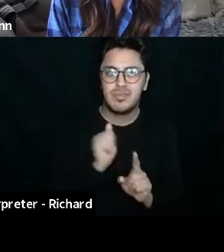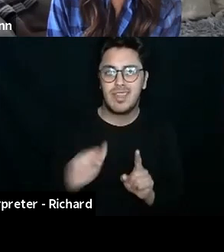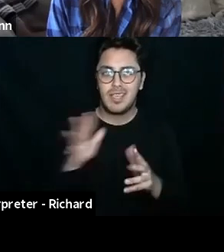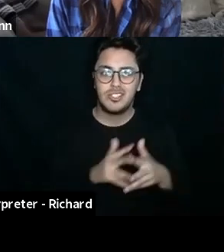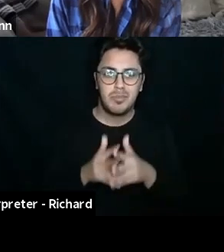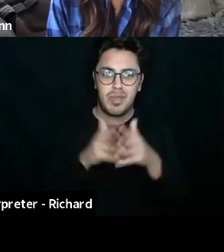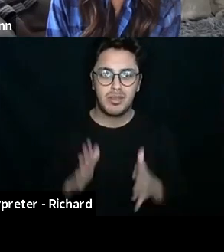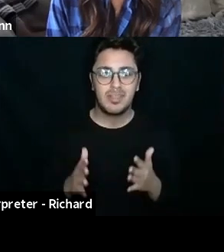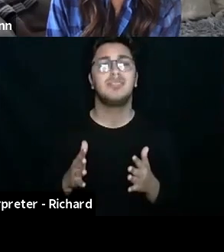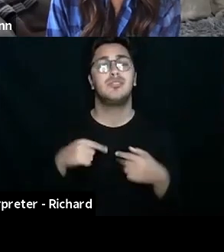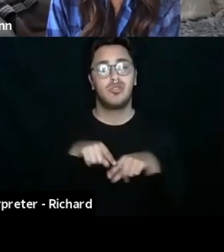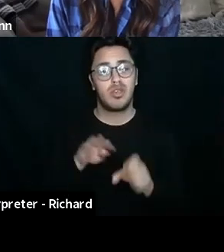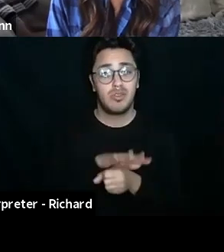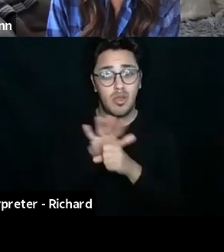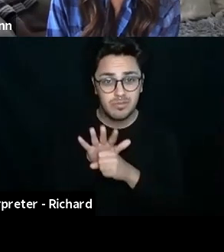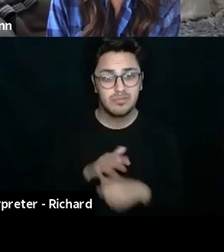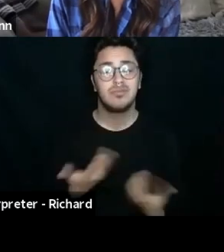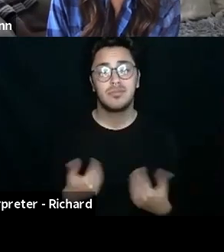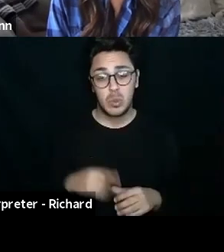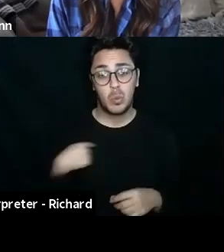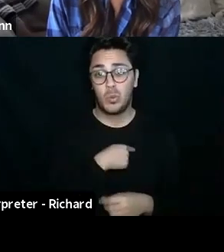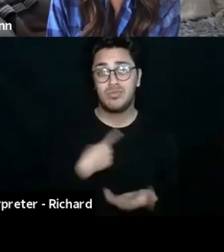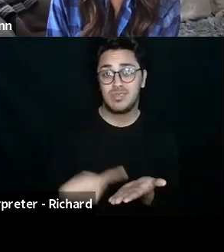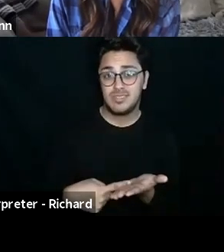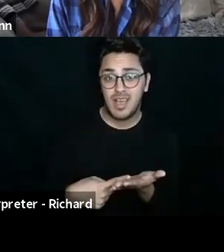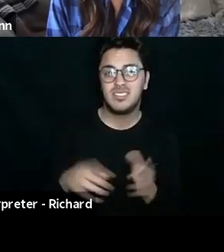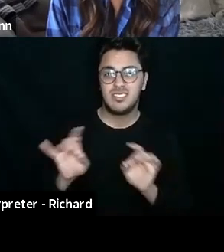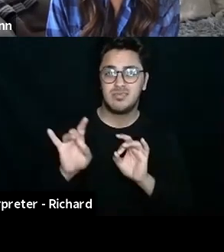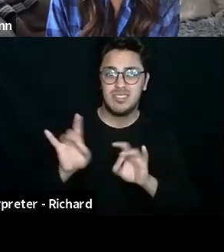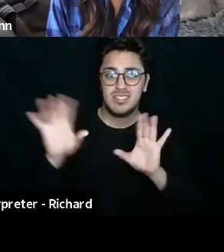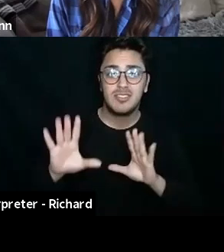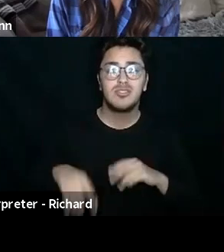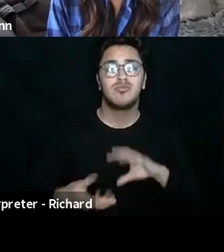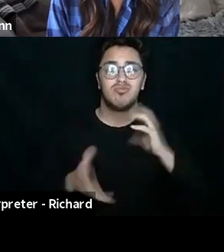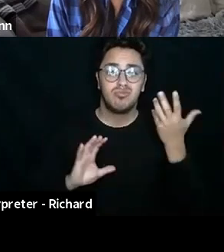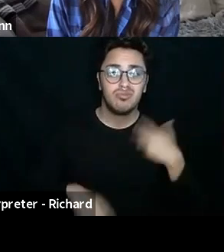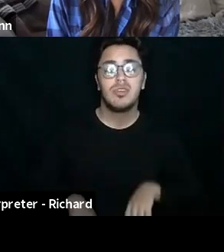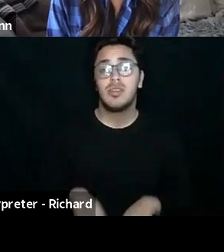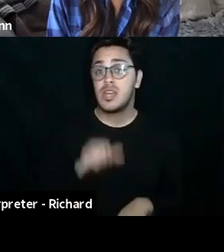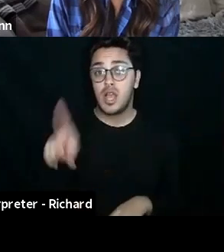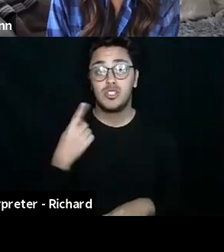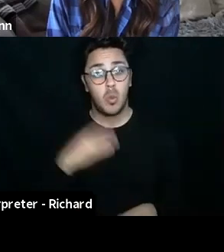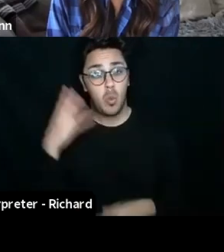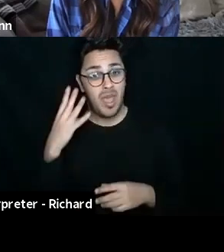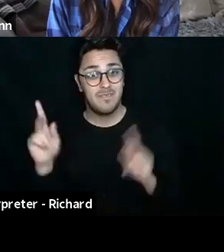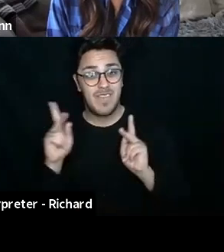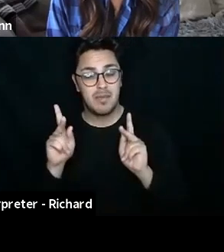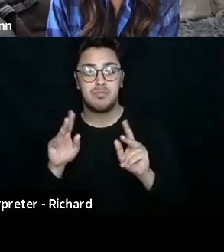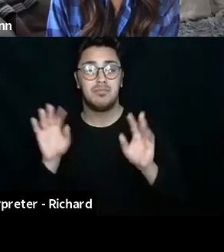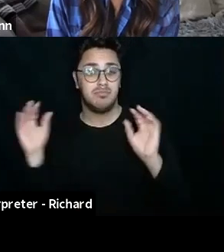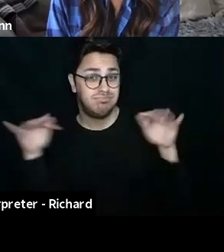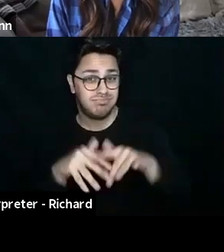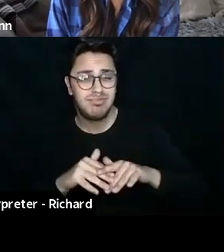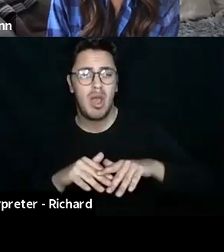the coronavirus, that when we go to cover a disaster, we don't just cover white families coming to the rescue or white saviors, that